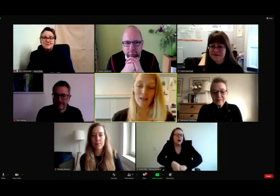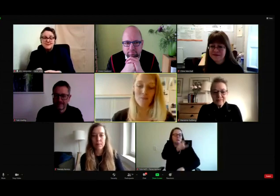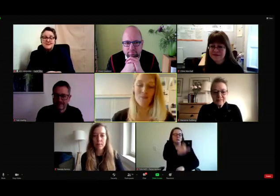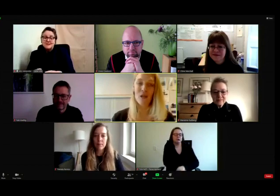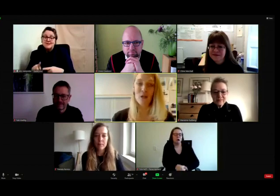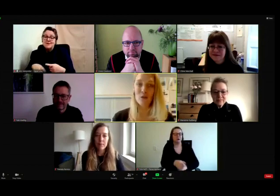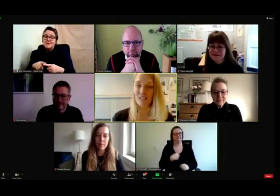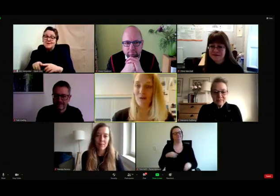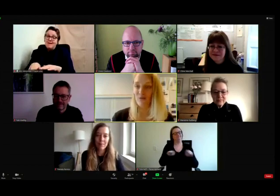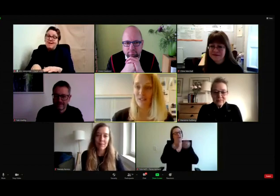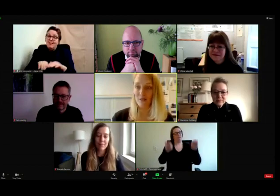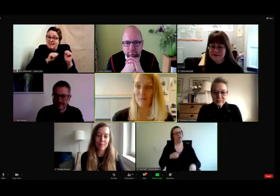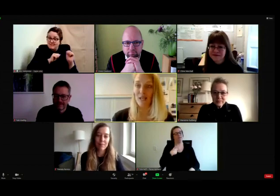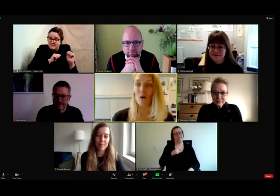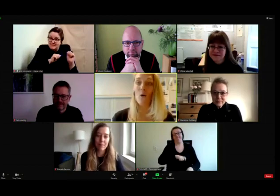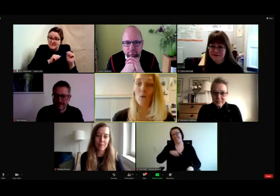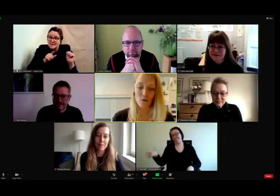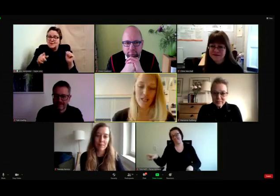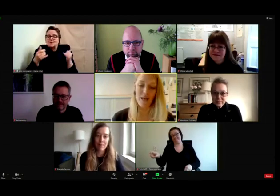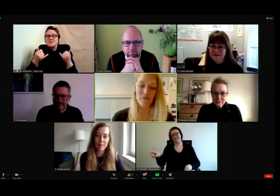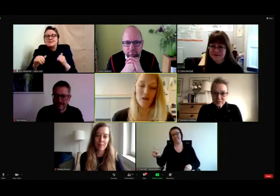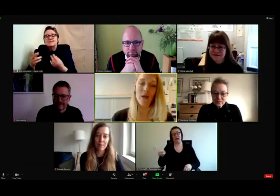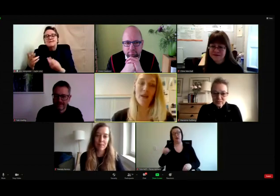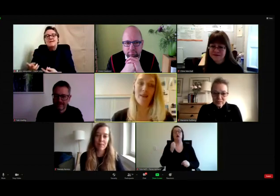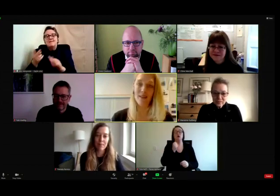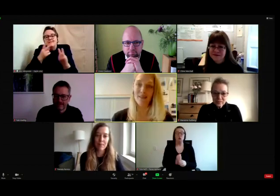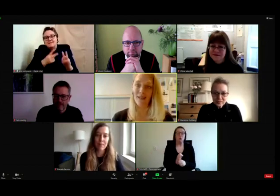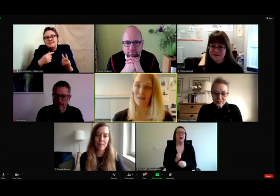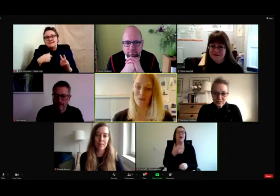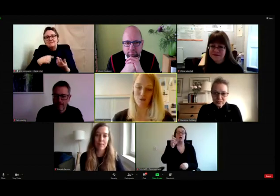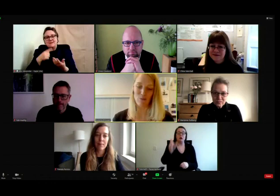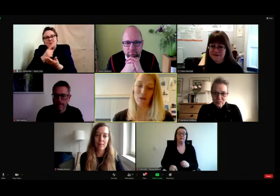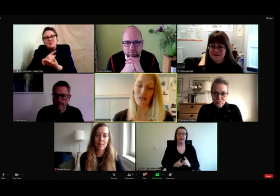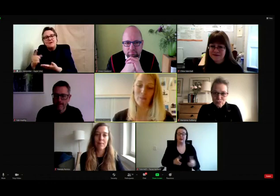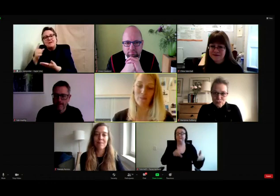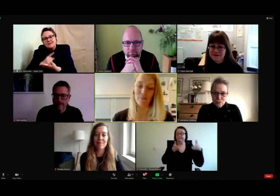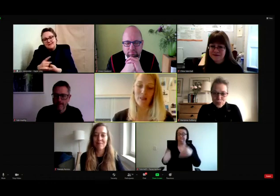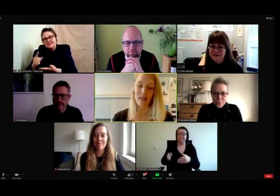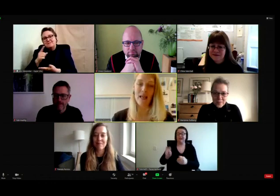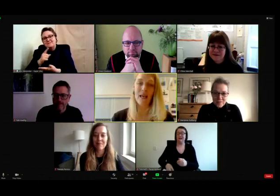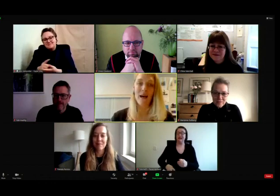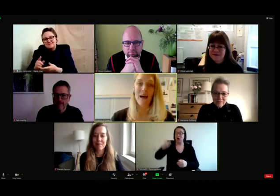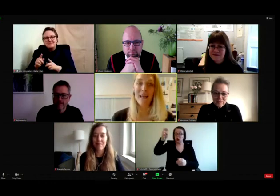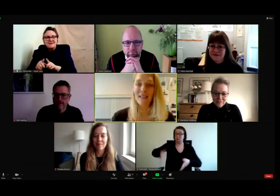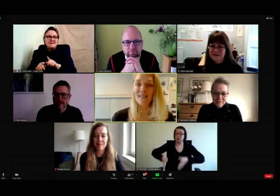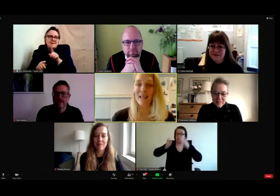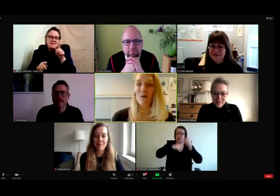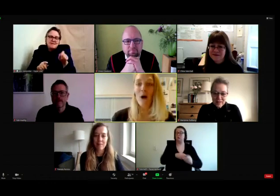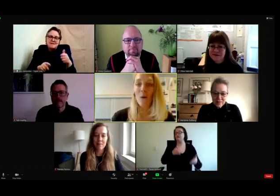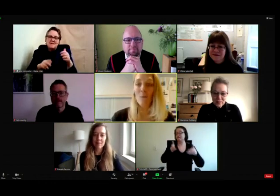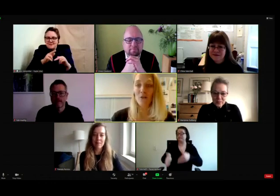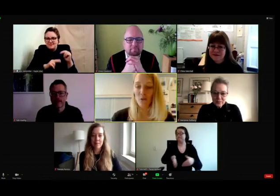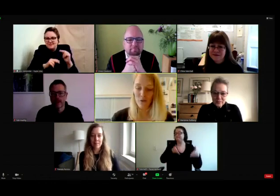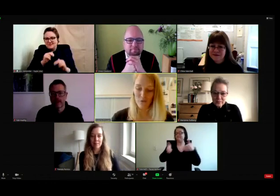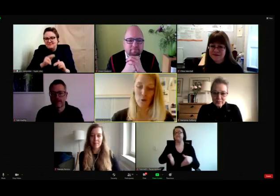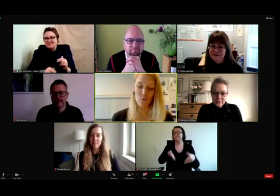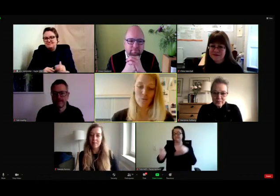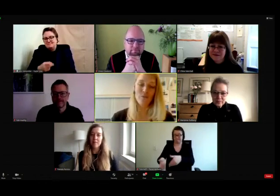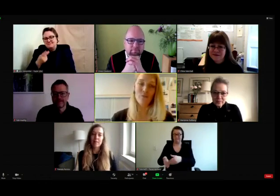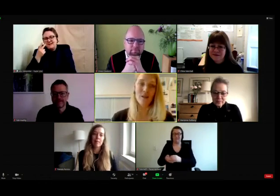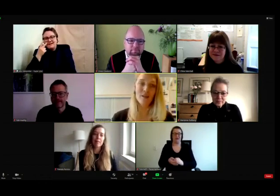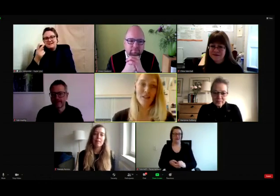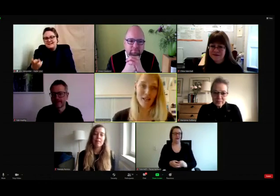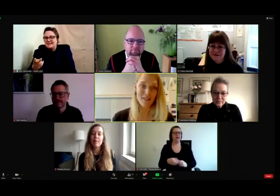the MPI, you still visited me almost every week in the Erasmus building. I can tell how much you